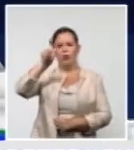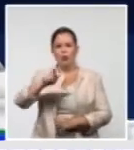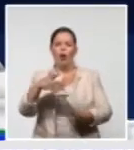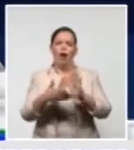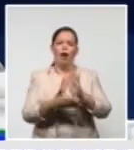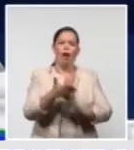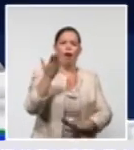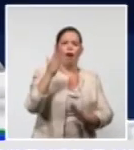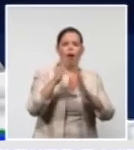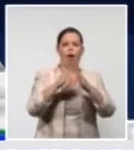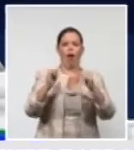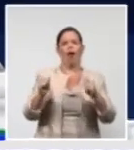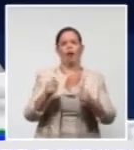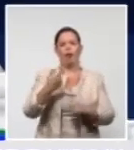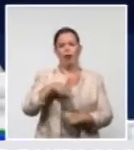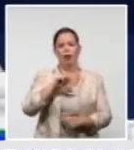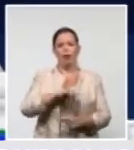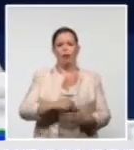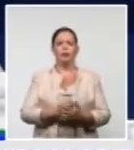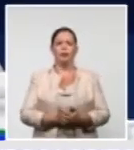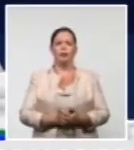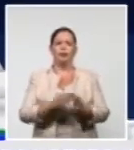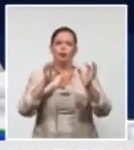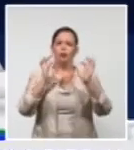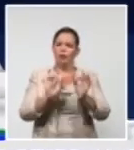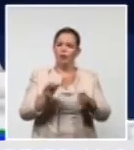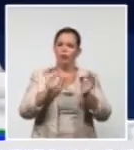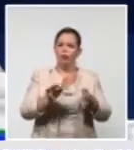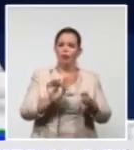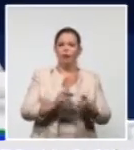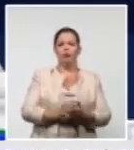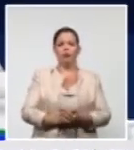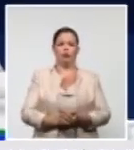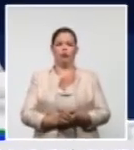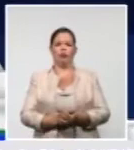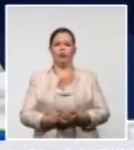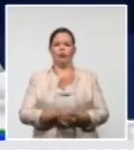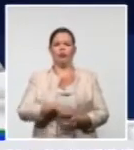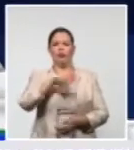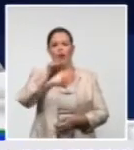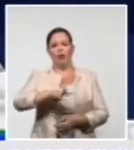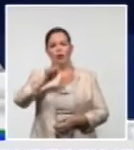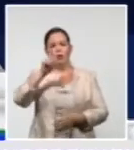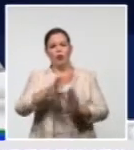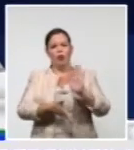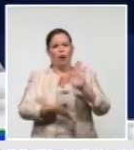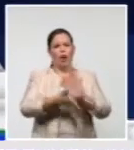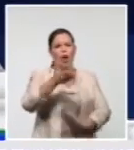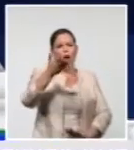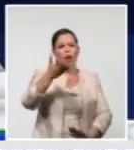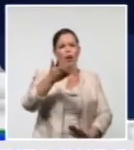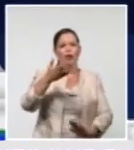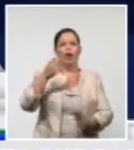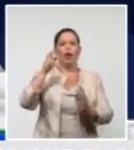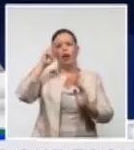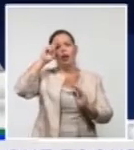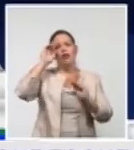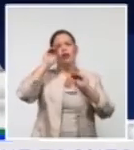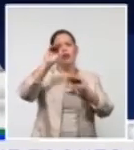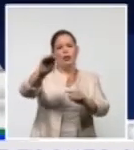of the recovered patients are from Havana, 1 is from Pinar del Rio, 12 are from